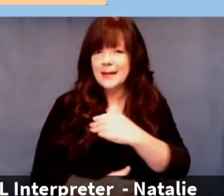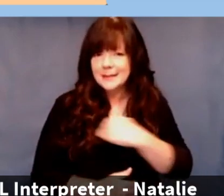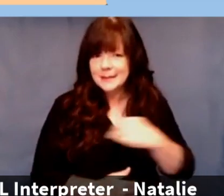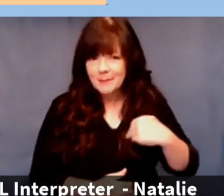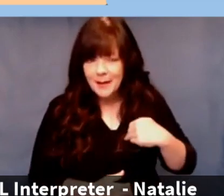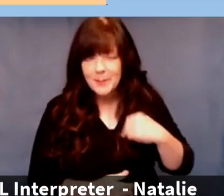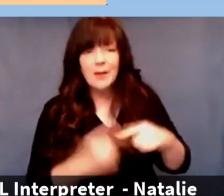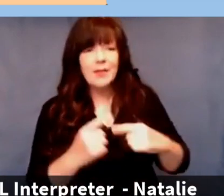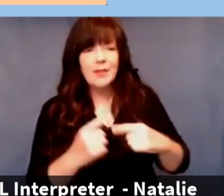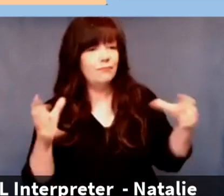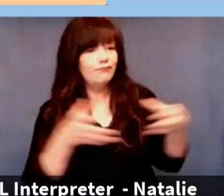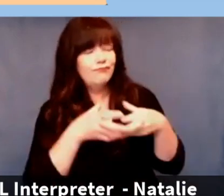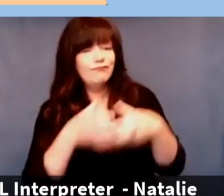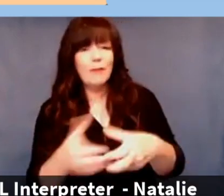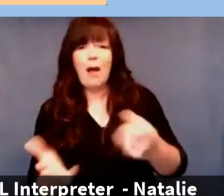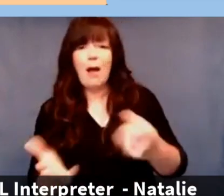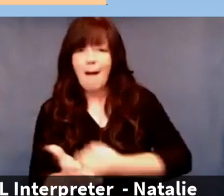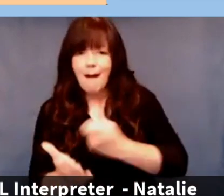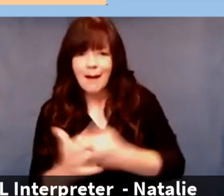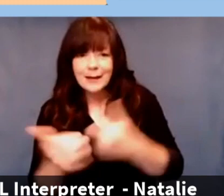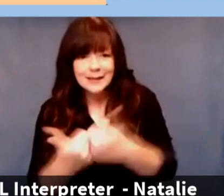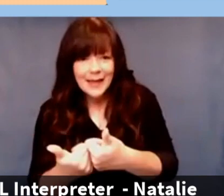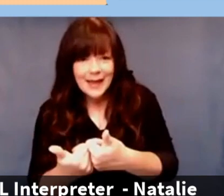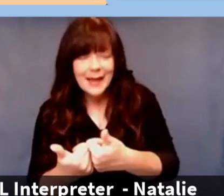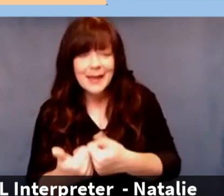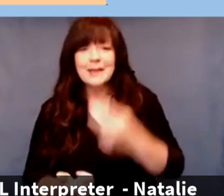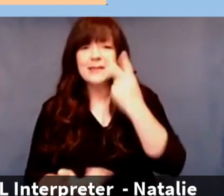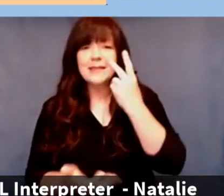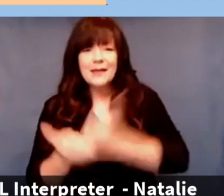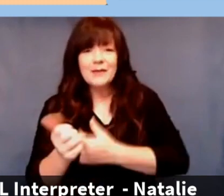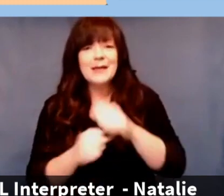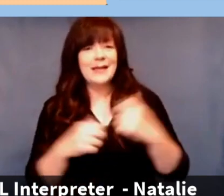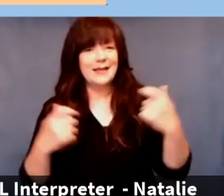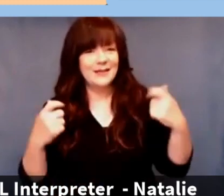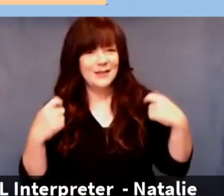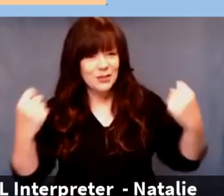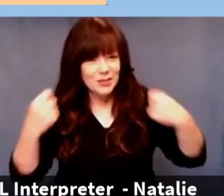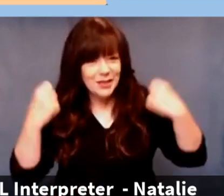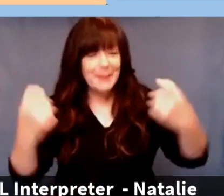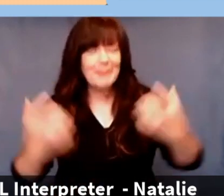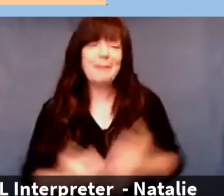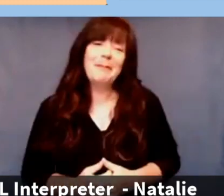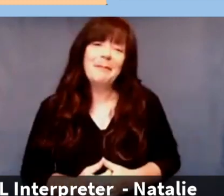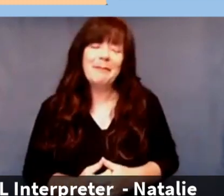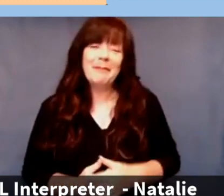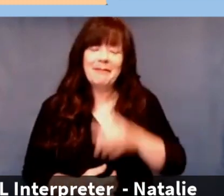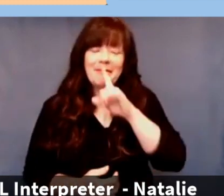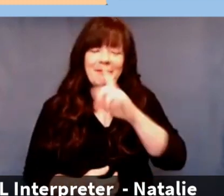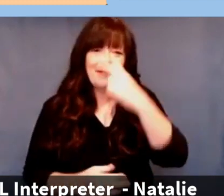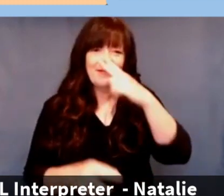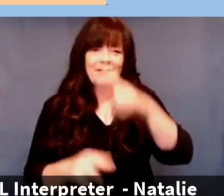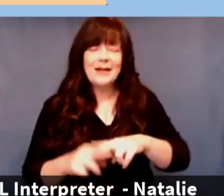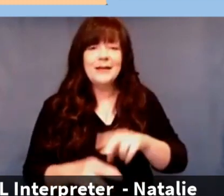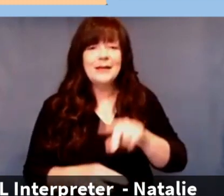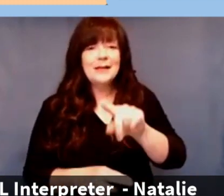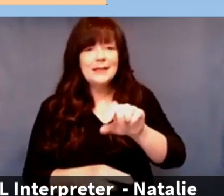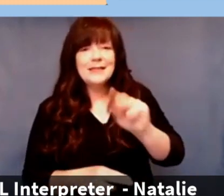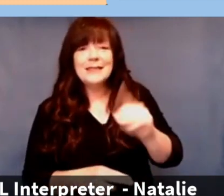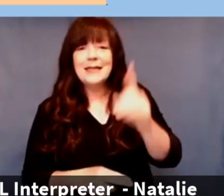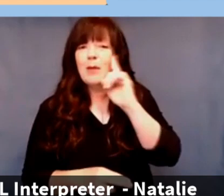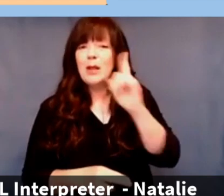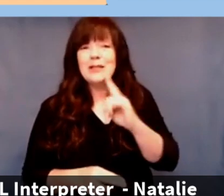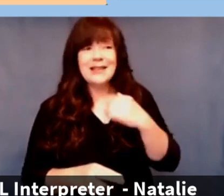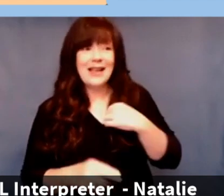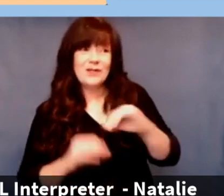hockey game, and seeing everyone in the gym was fun. Like, Tim fully looks homeless when